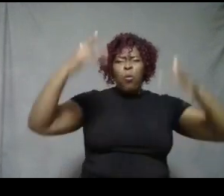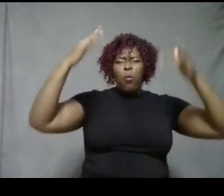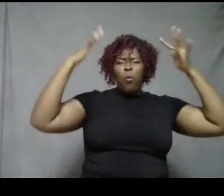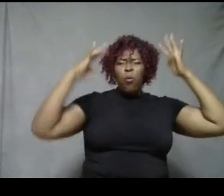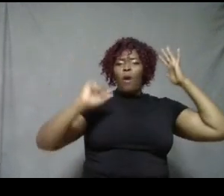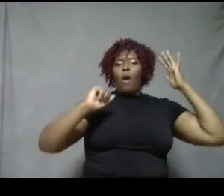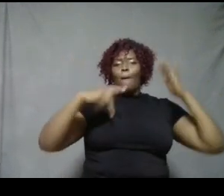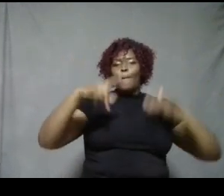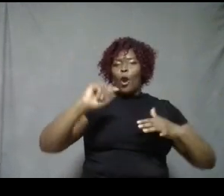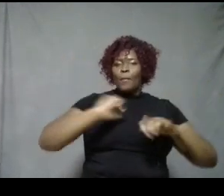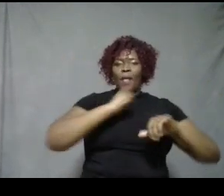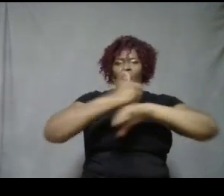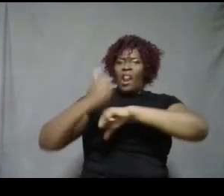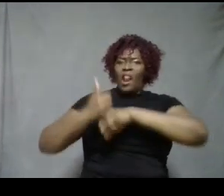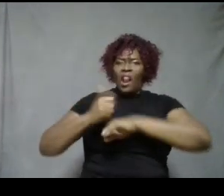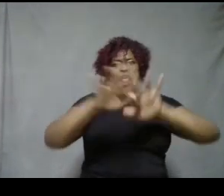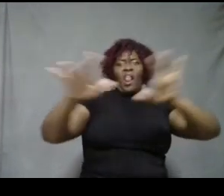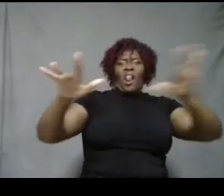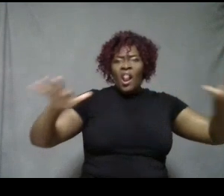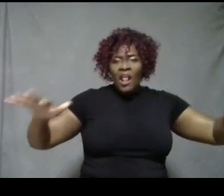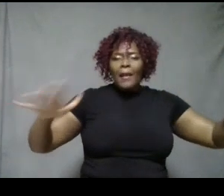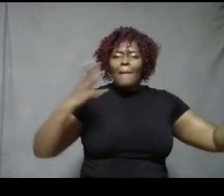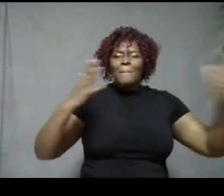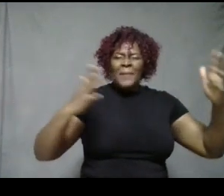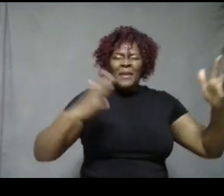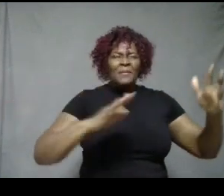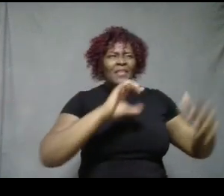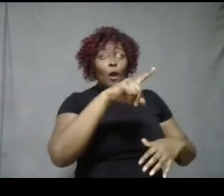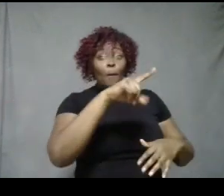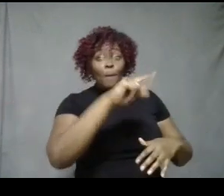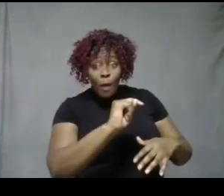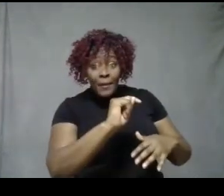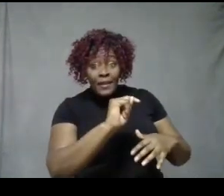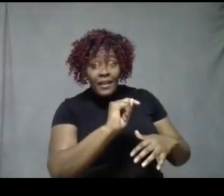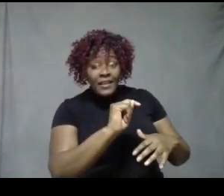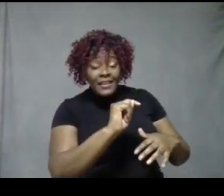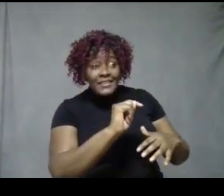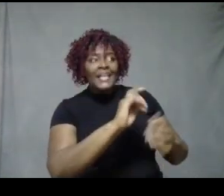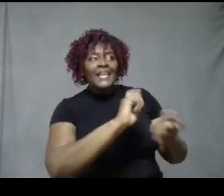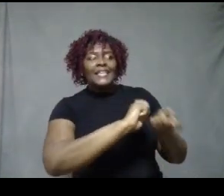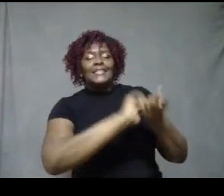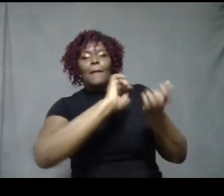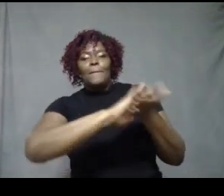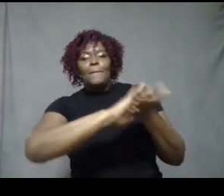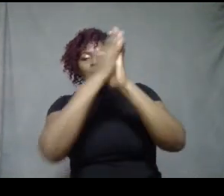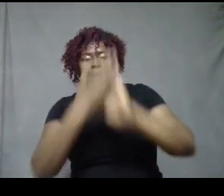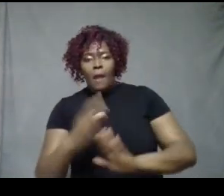city, maybe you should look at taking all those apartments that were built to go condo at some point and reminding the